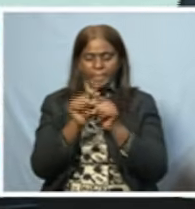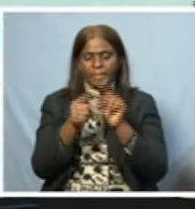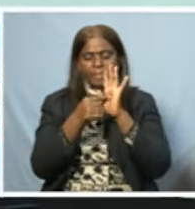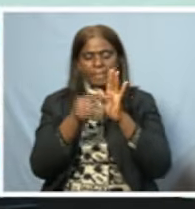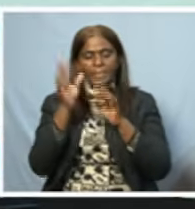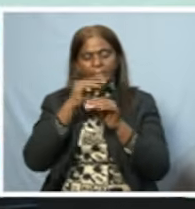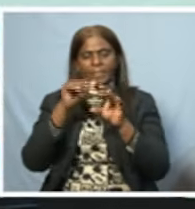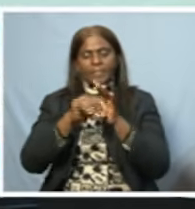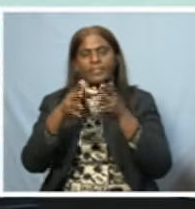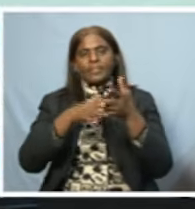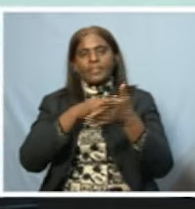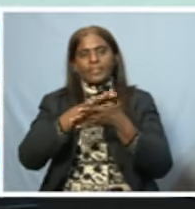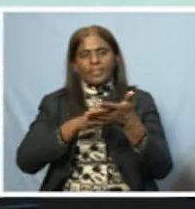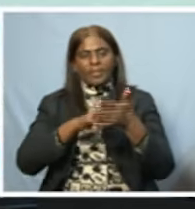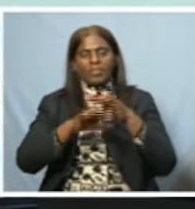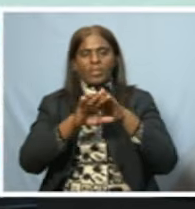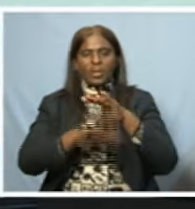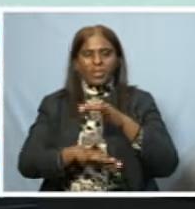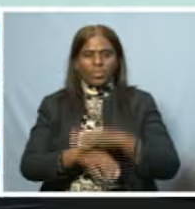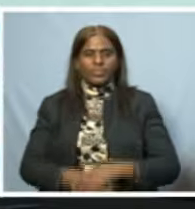shown in the table below.